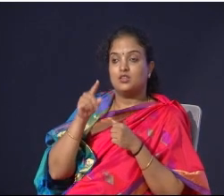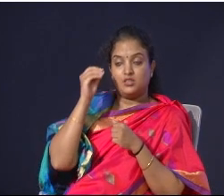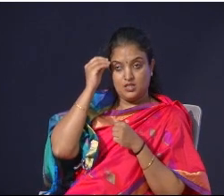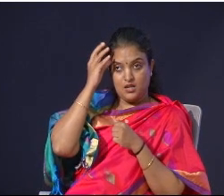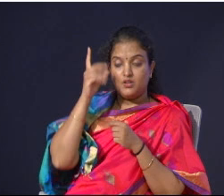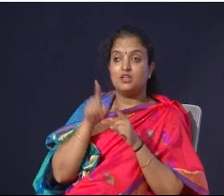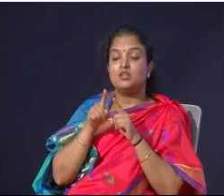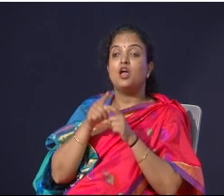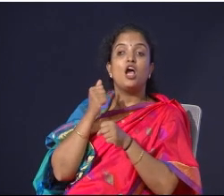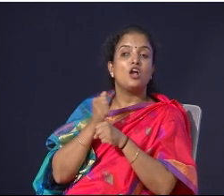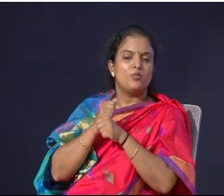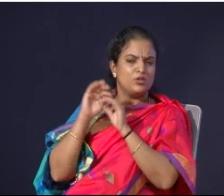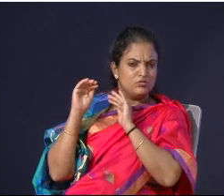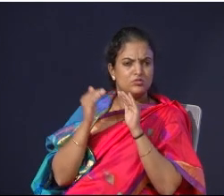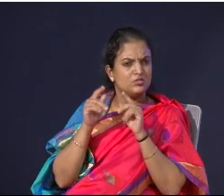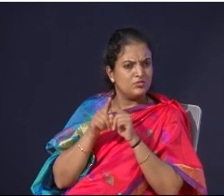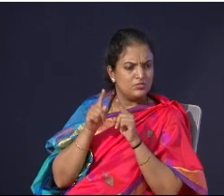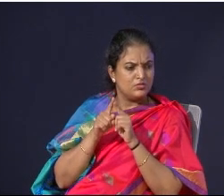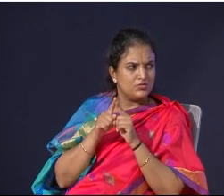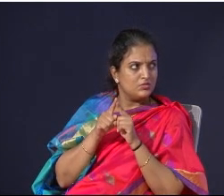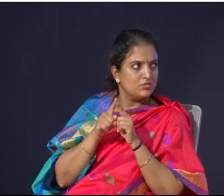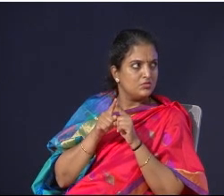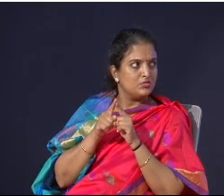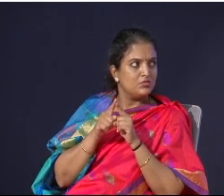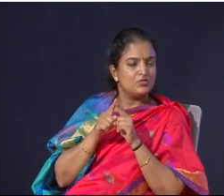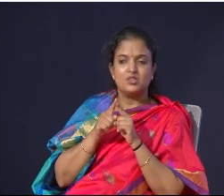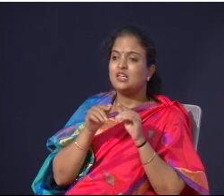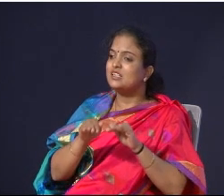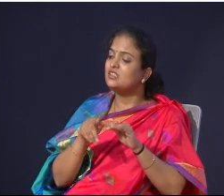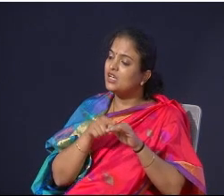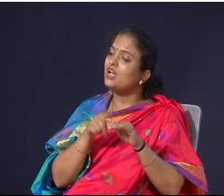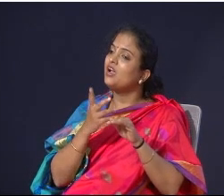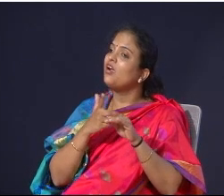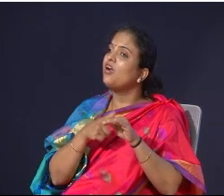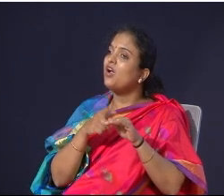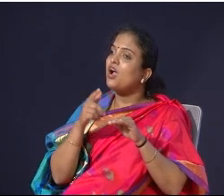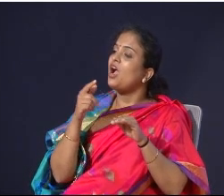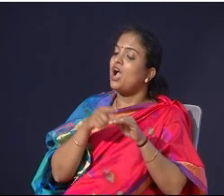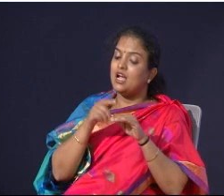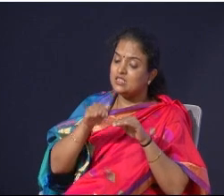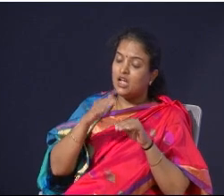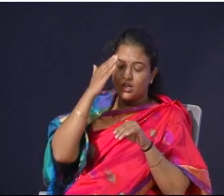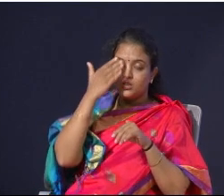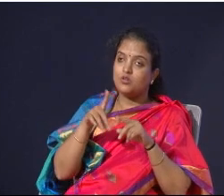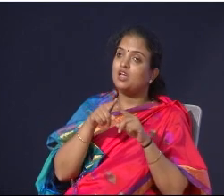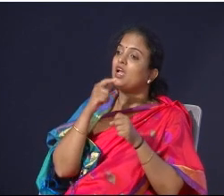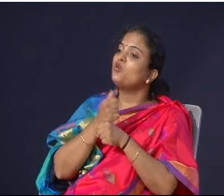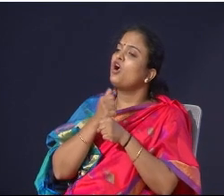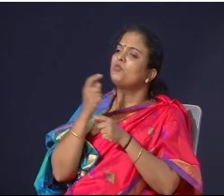support. Sometimes we just work with the child, but we don't tell them what they can avail of. What are the